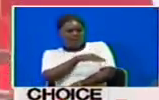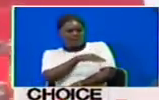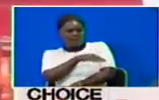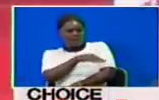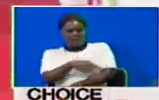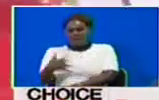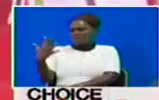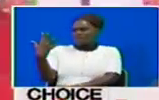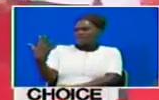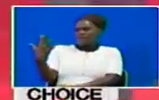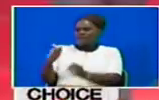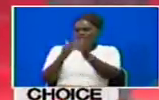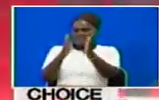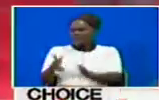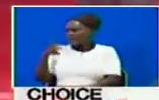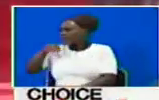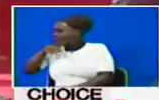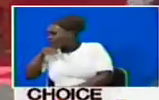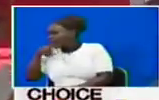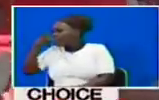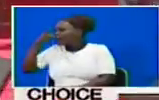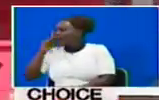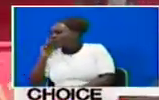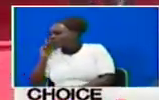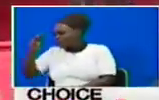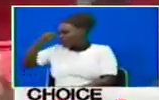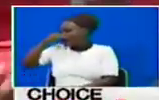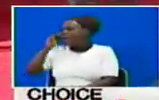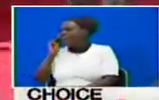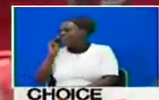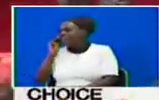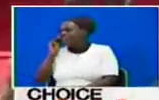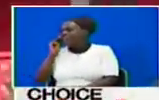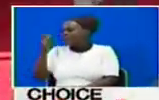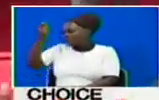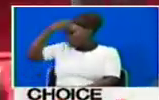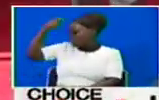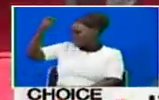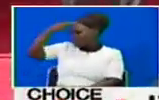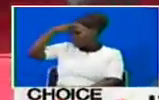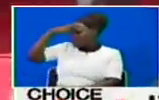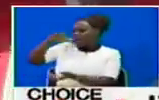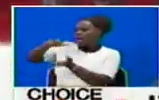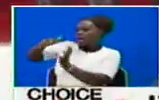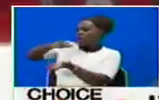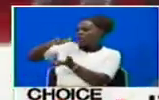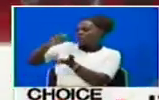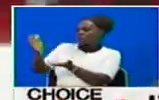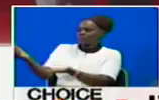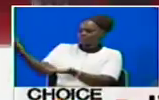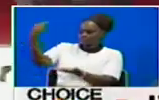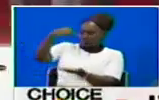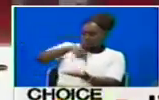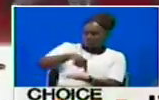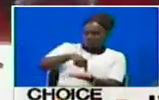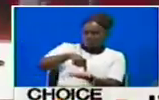the five principals, Raila Odinga, Kalonzo Musyoka, Musalia Mudavadi, Moses Wetangula, and Isaac Ruto, arrived at the grounds